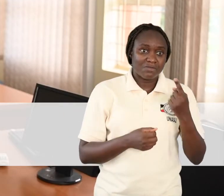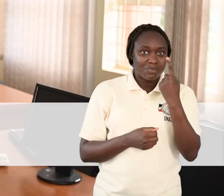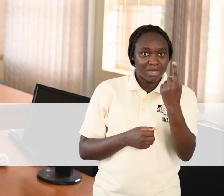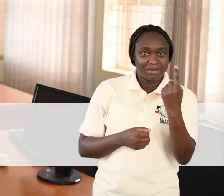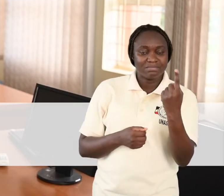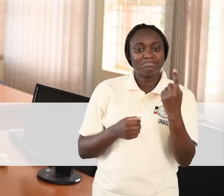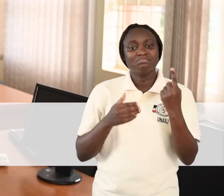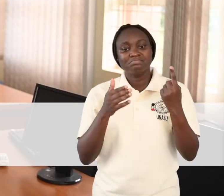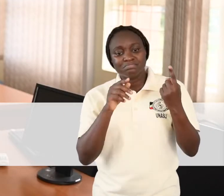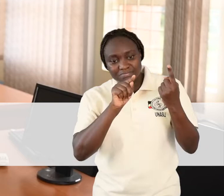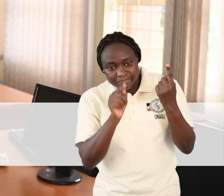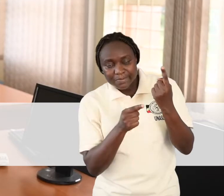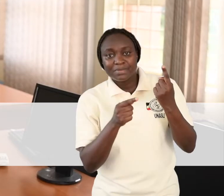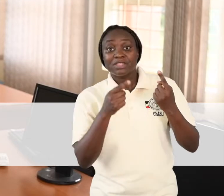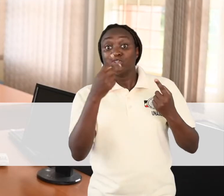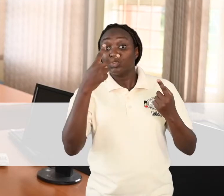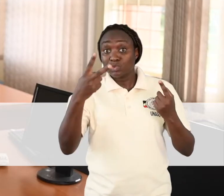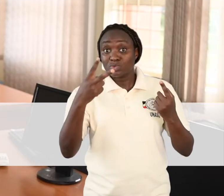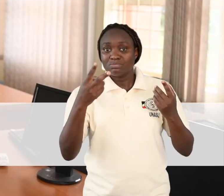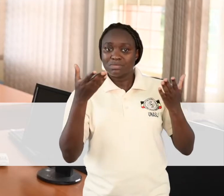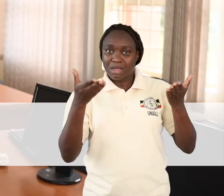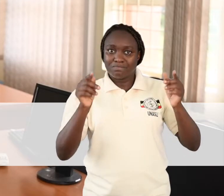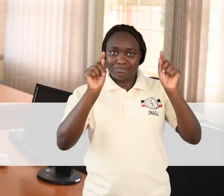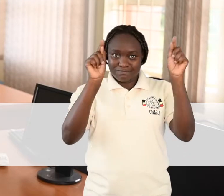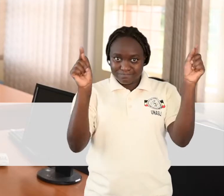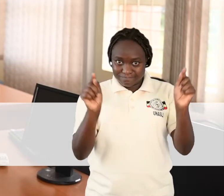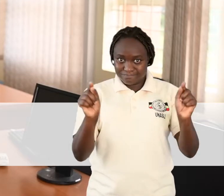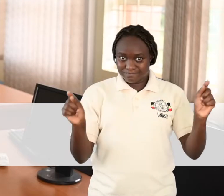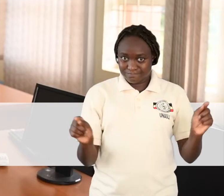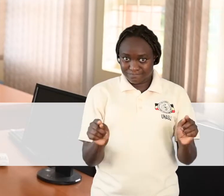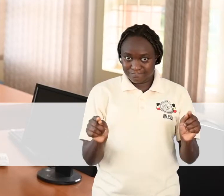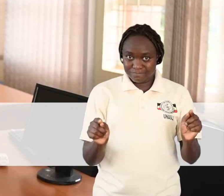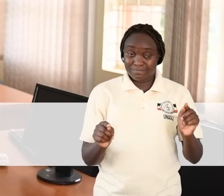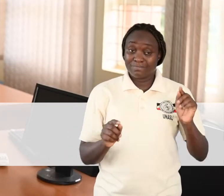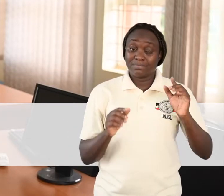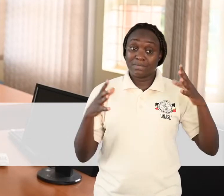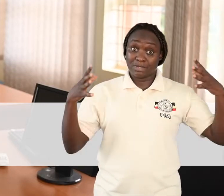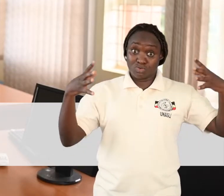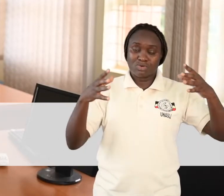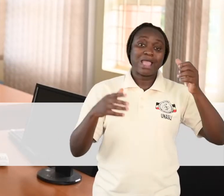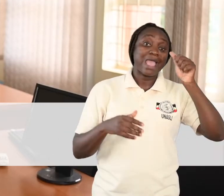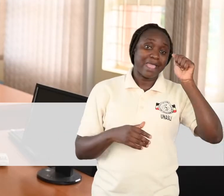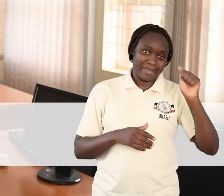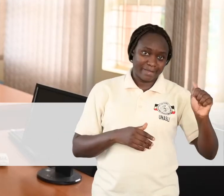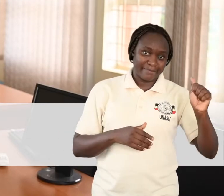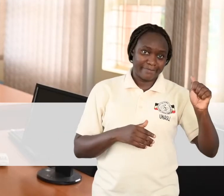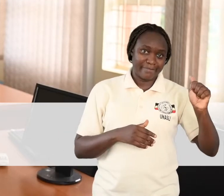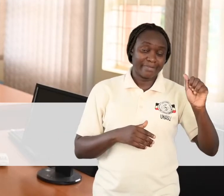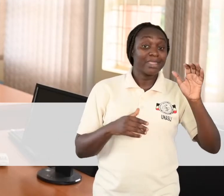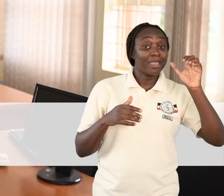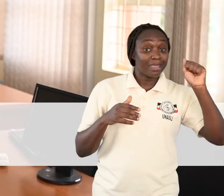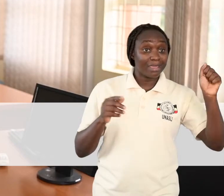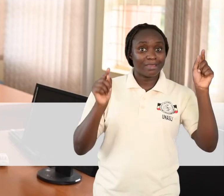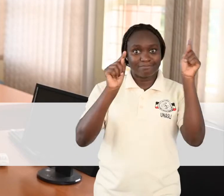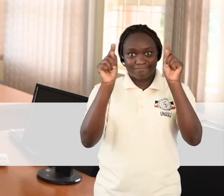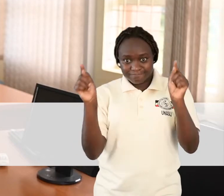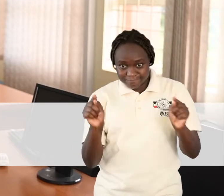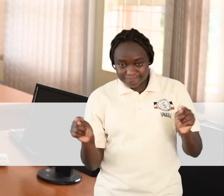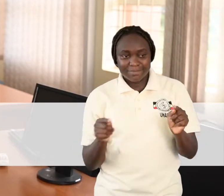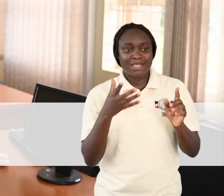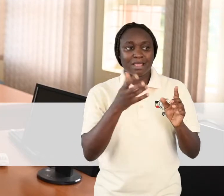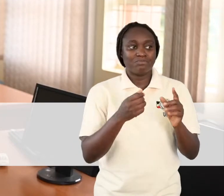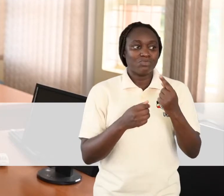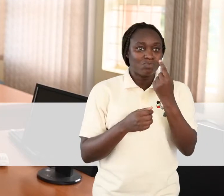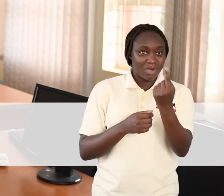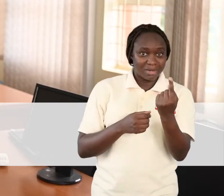2. Okay? I said set A has elements 1